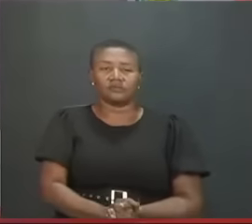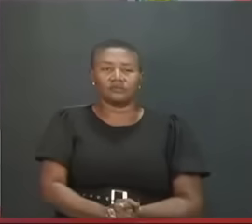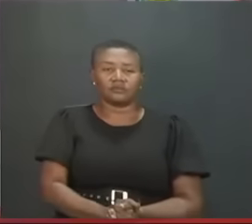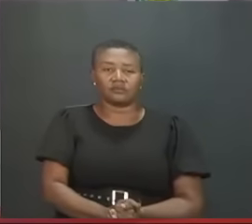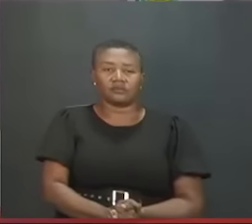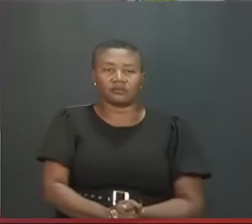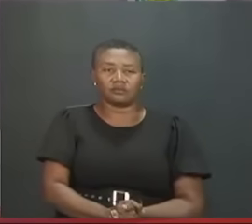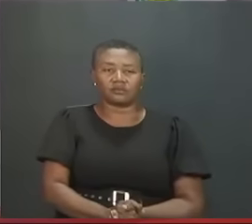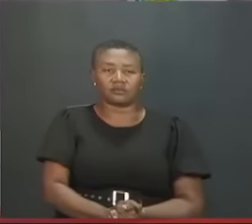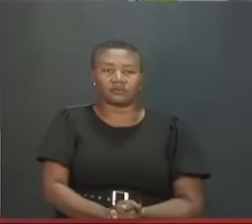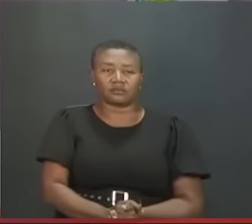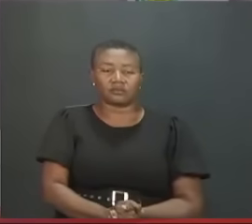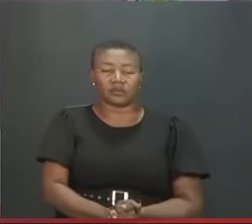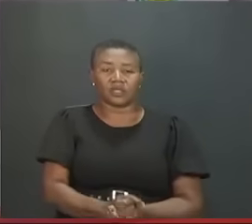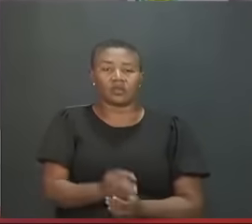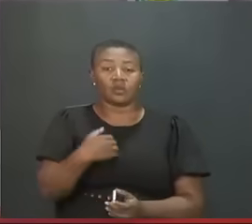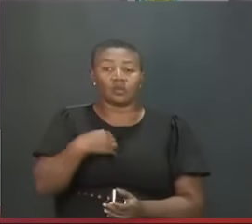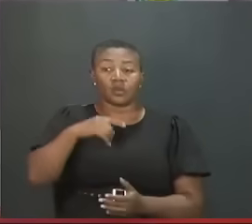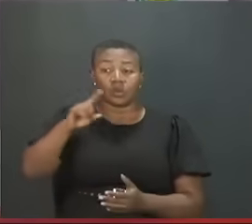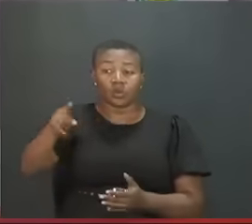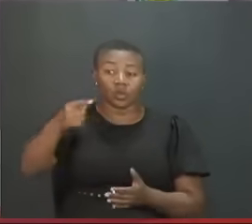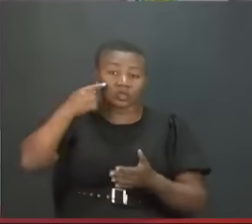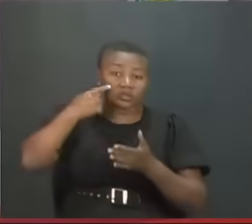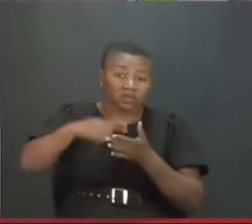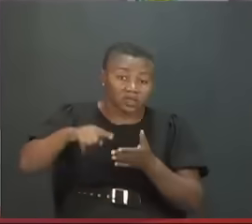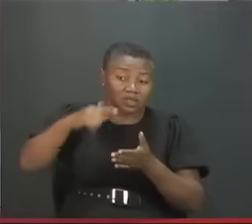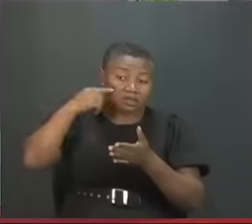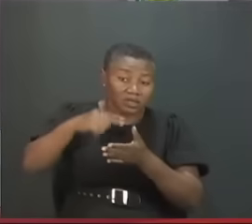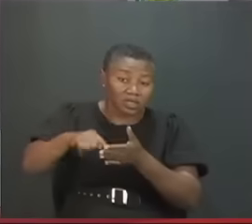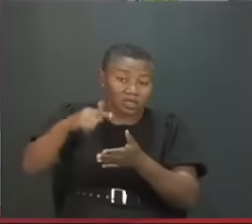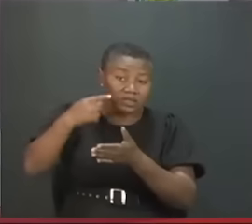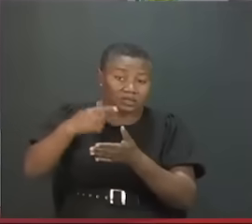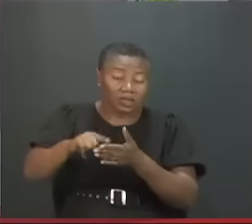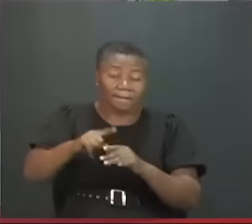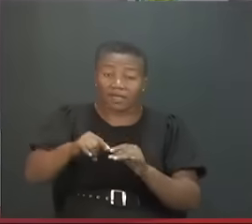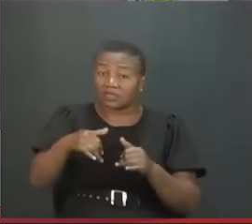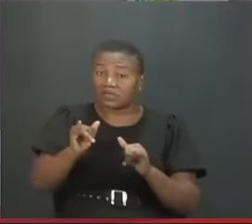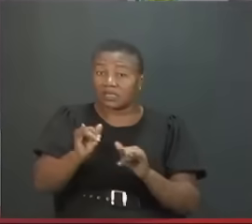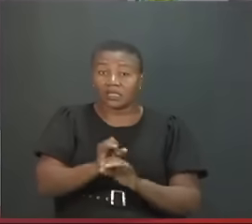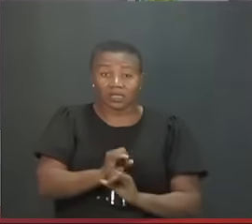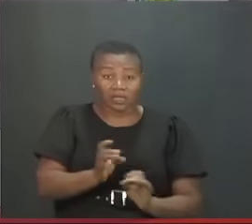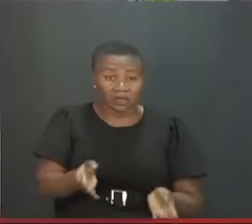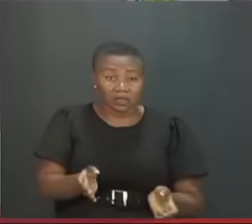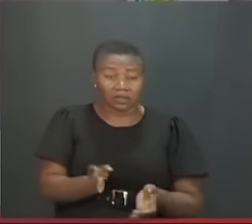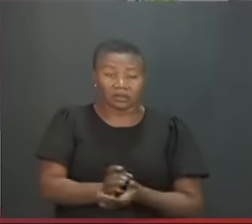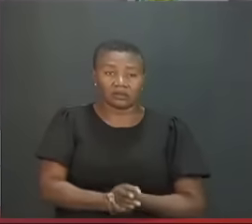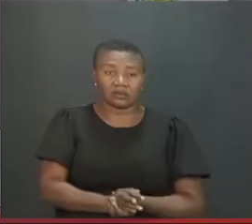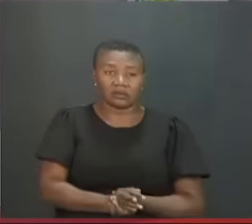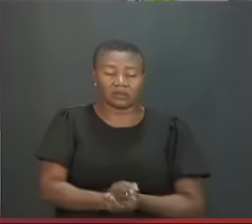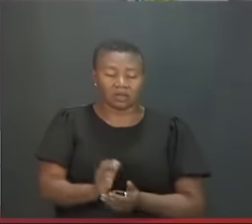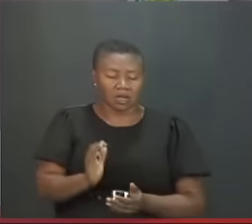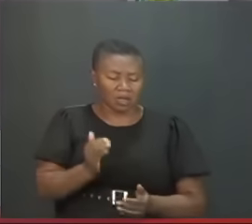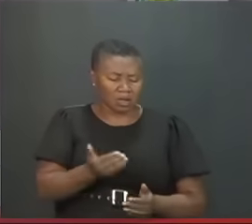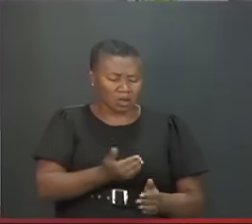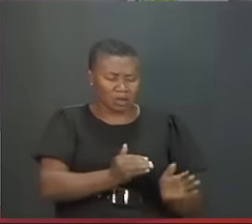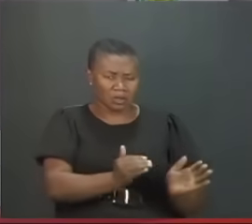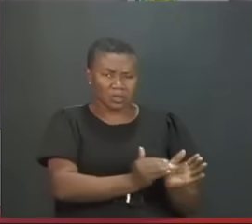and I've done several follow-ups. Mr. Speaker, our minority should not be taken for